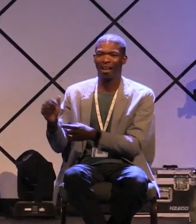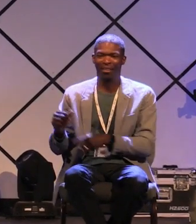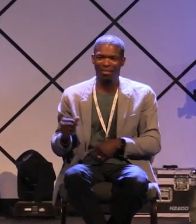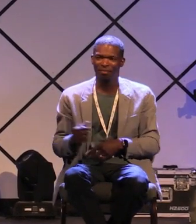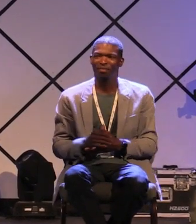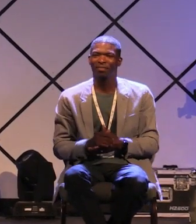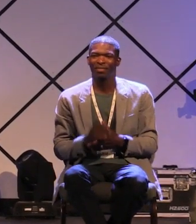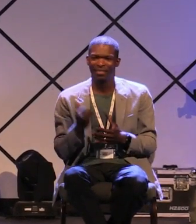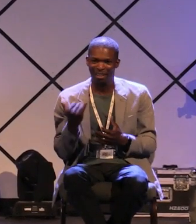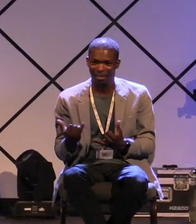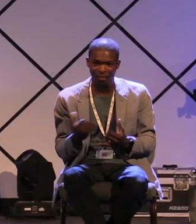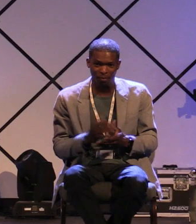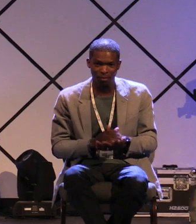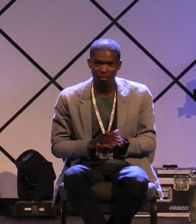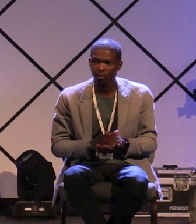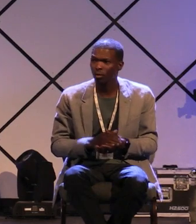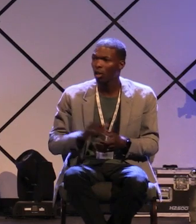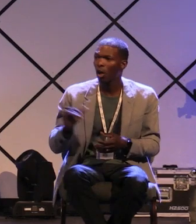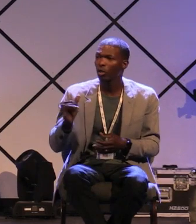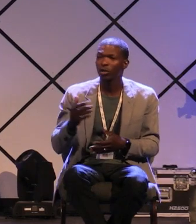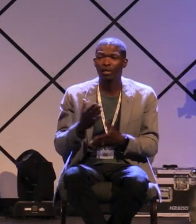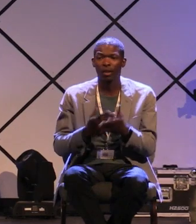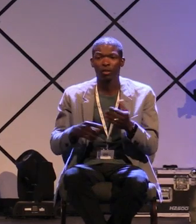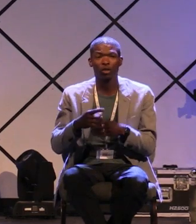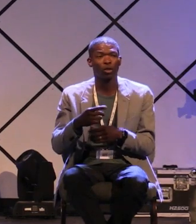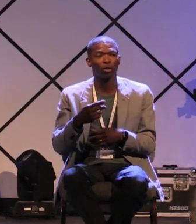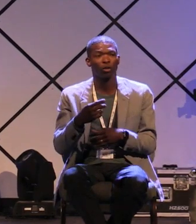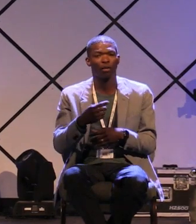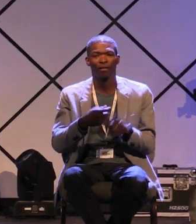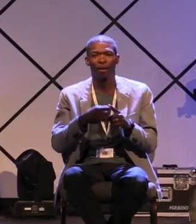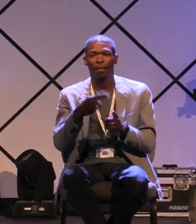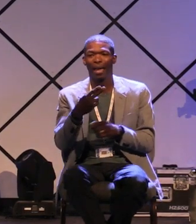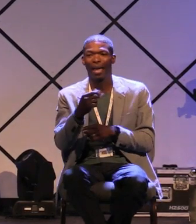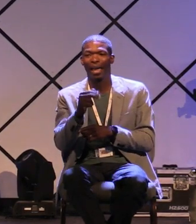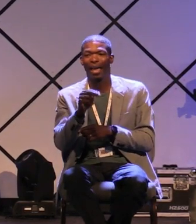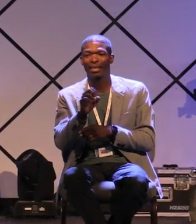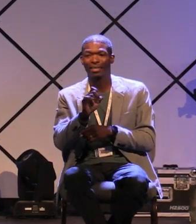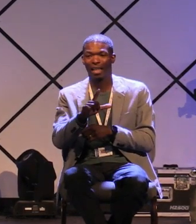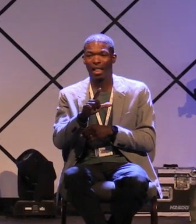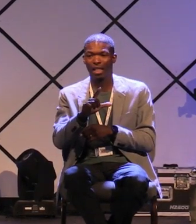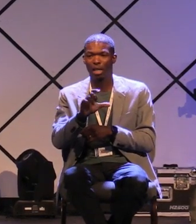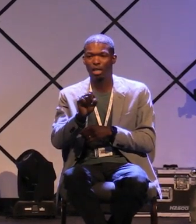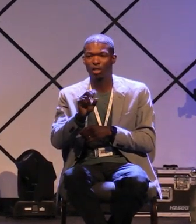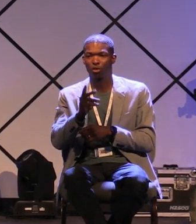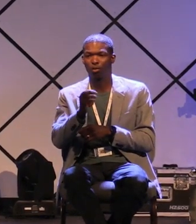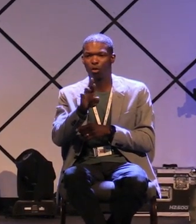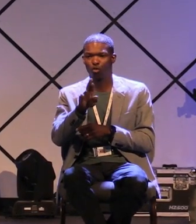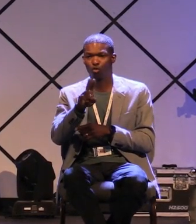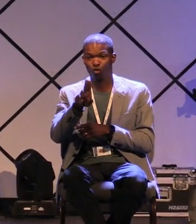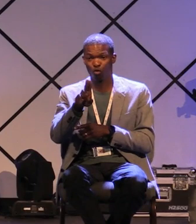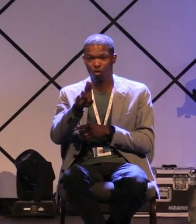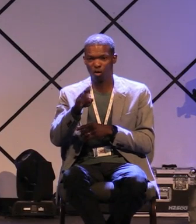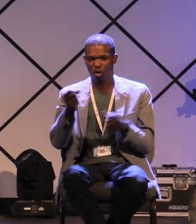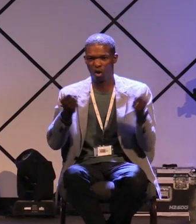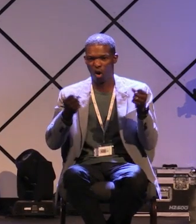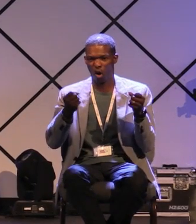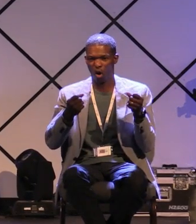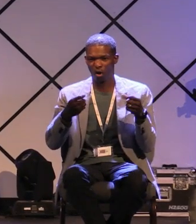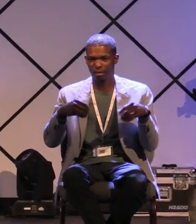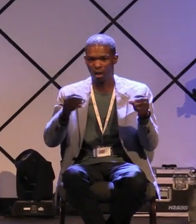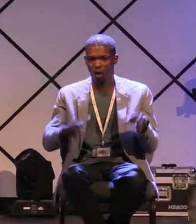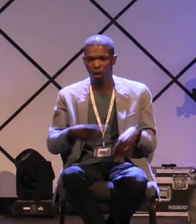And I would also like to ask our guests from Hansel Subaru to please join me on stage again as they present the rosettes to our matriculating